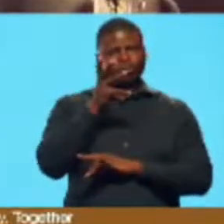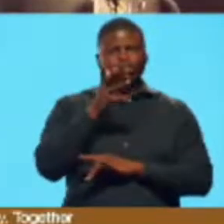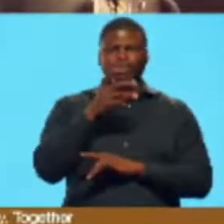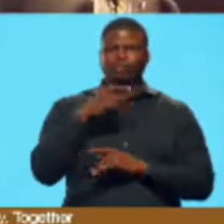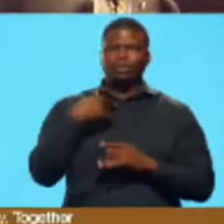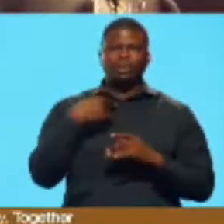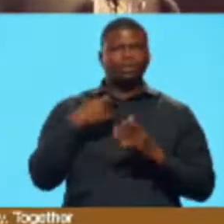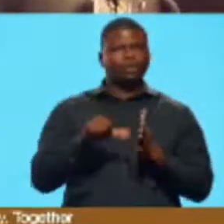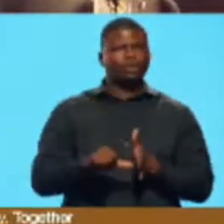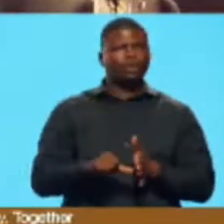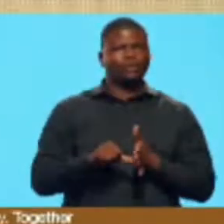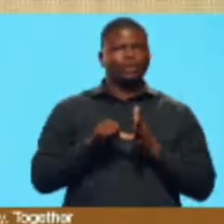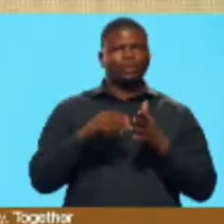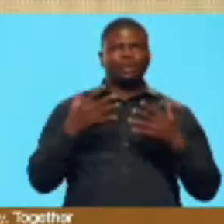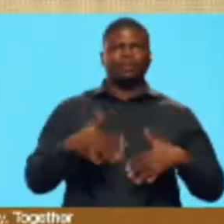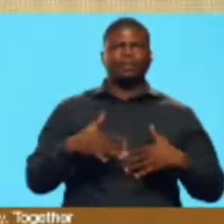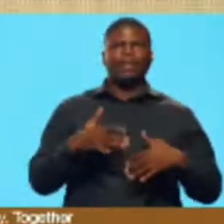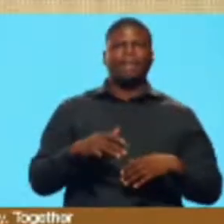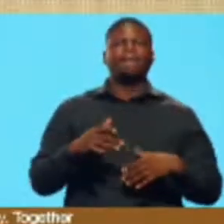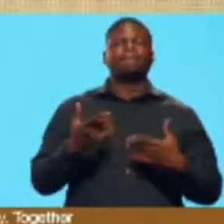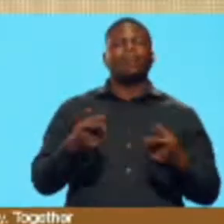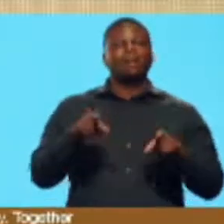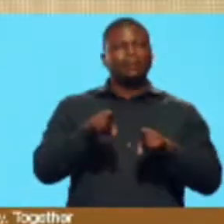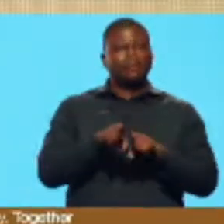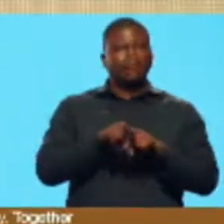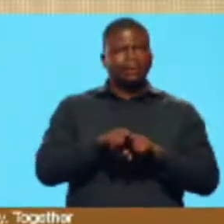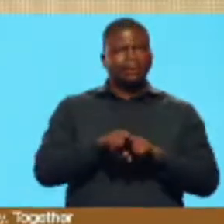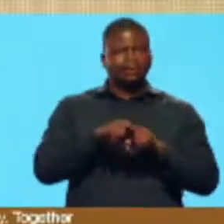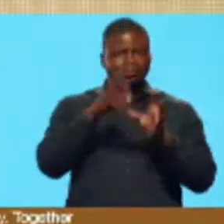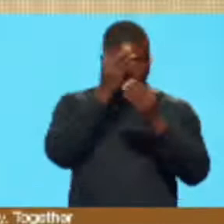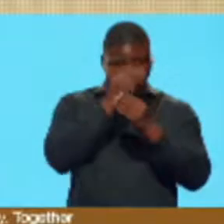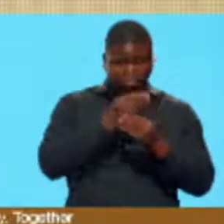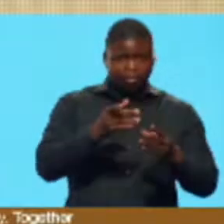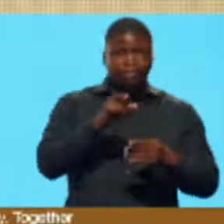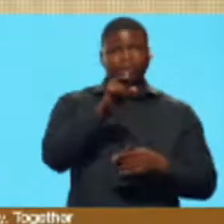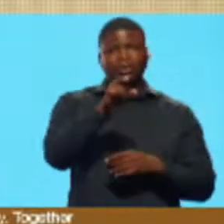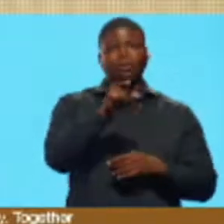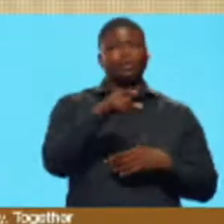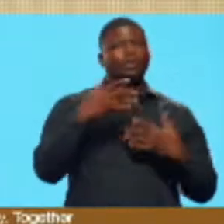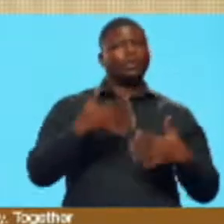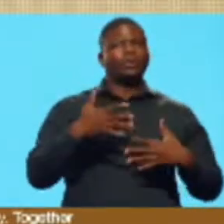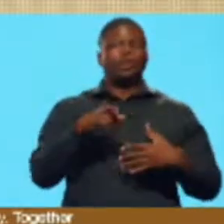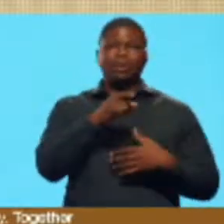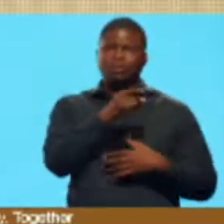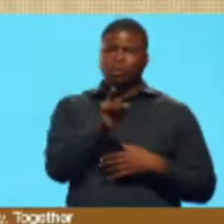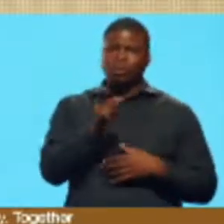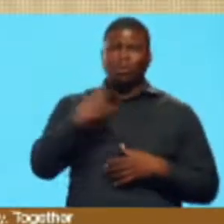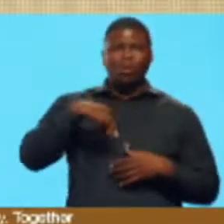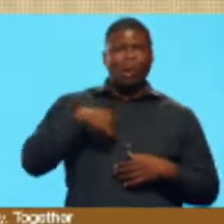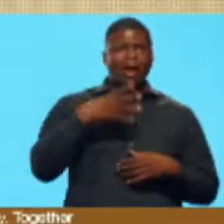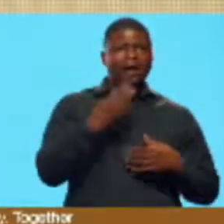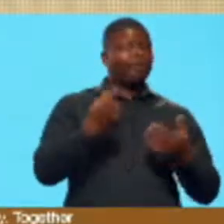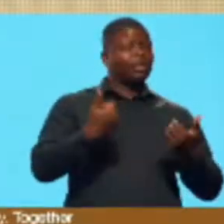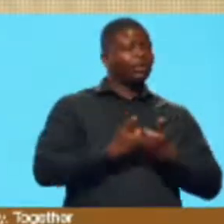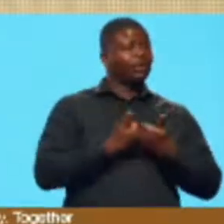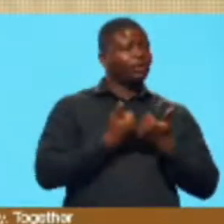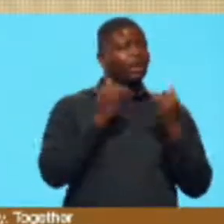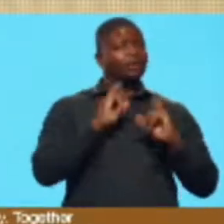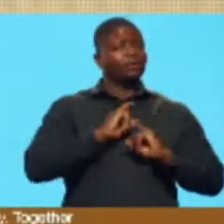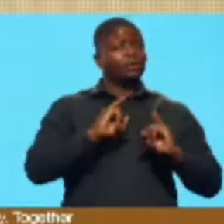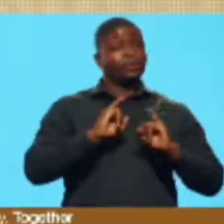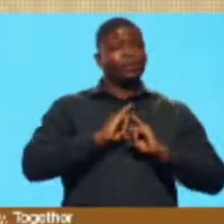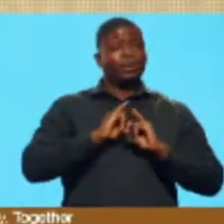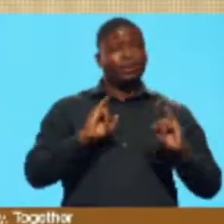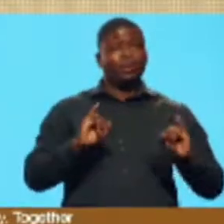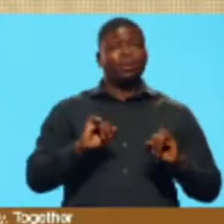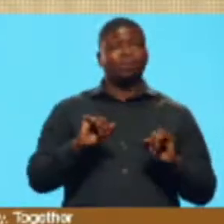presentations that you've made with us. As I did indicate, colleagues, that we're really having serious challenges when it comes to getting our